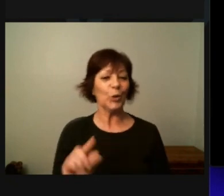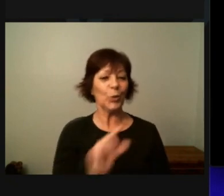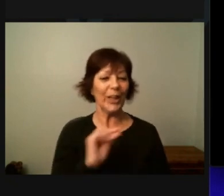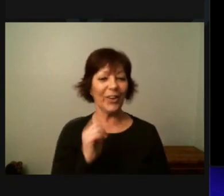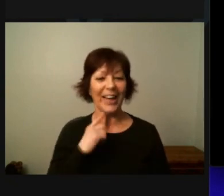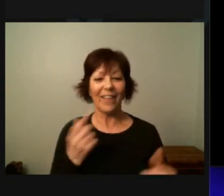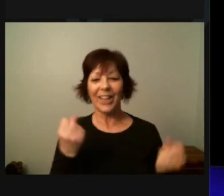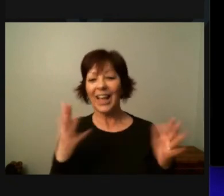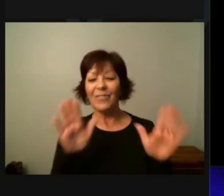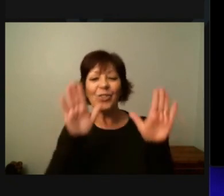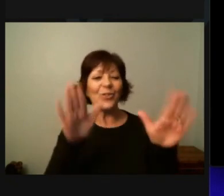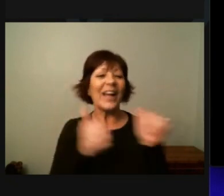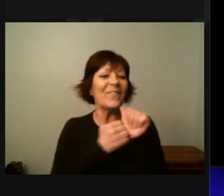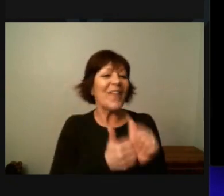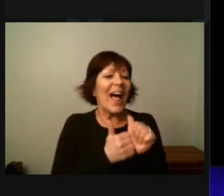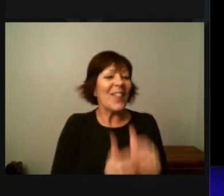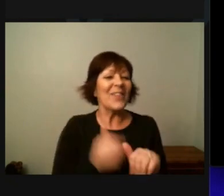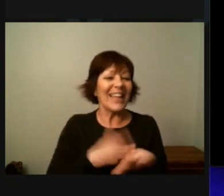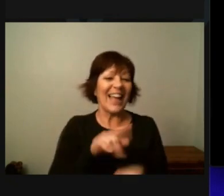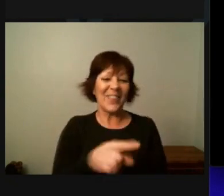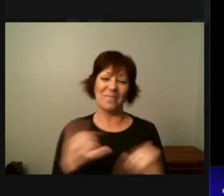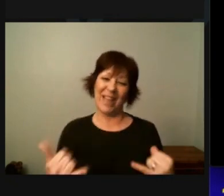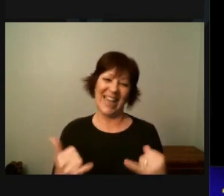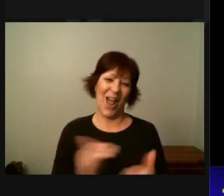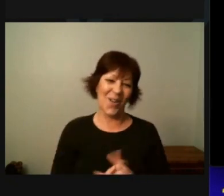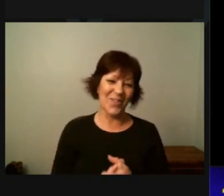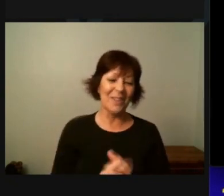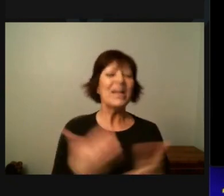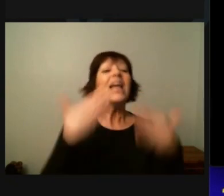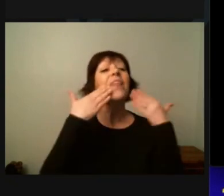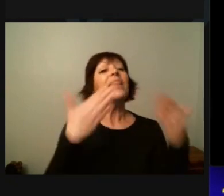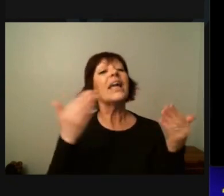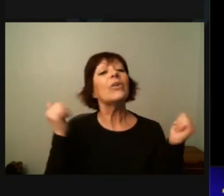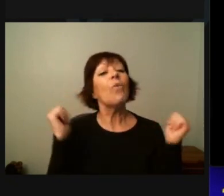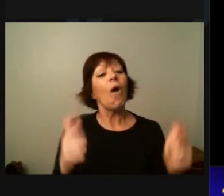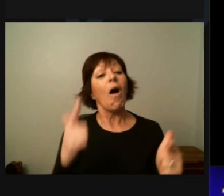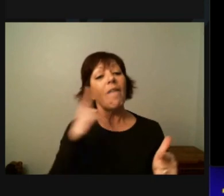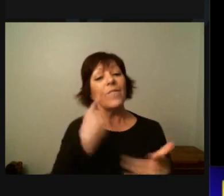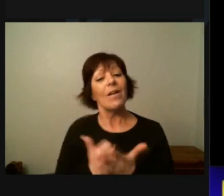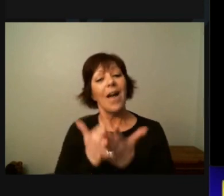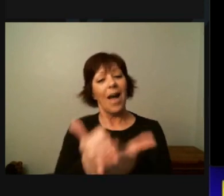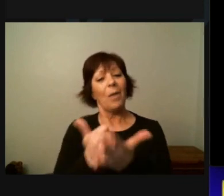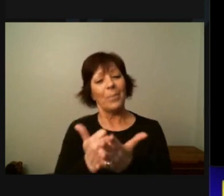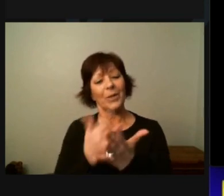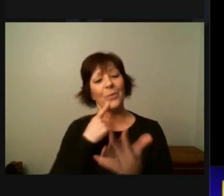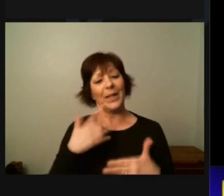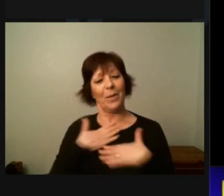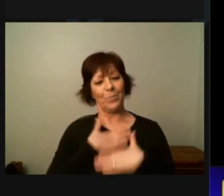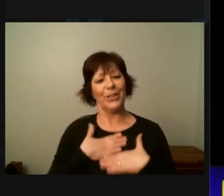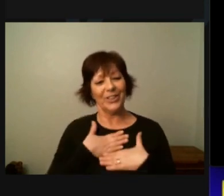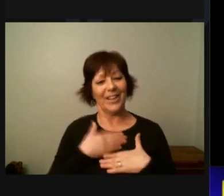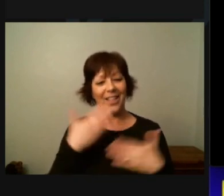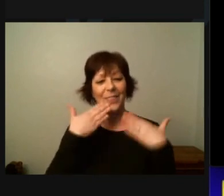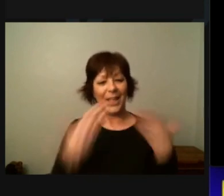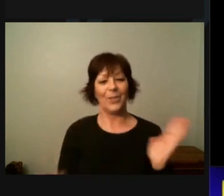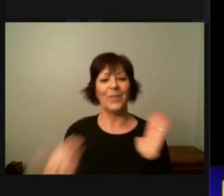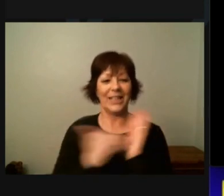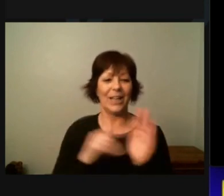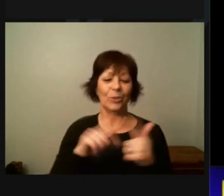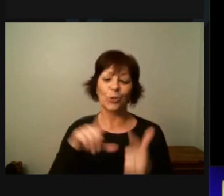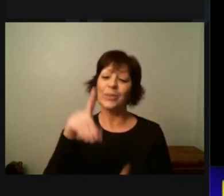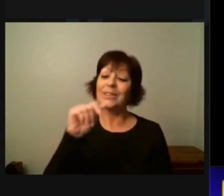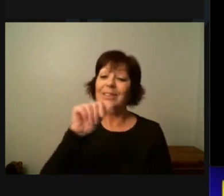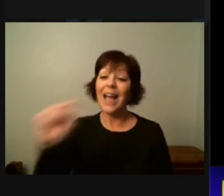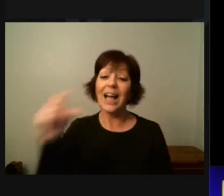kinds of great following on them at this point. So thank you very much for assisting us. We really appreciate it. And thank you again to DAS for